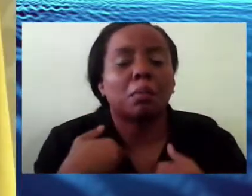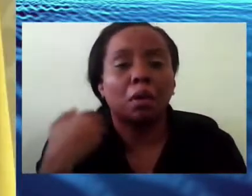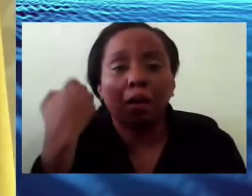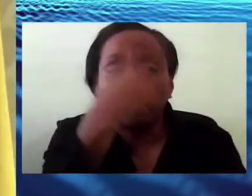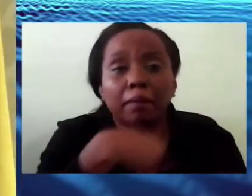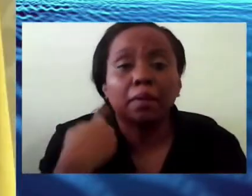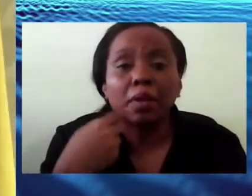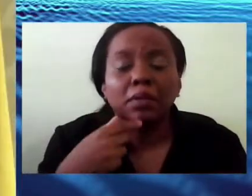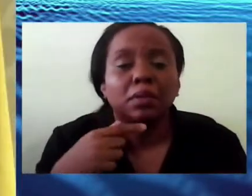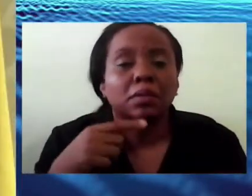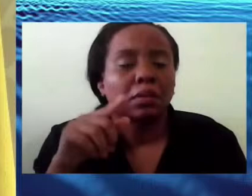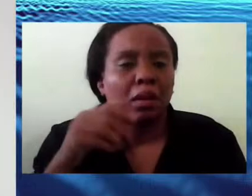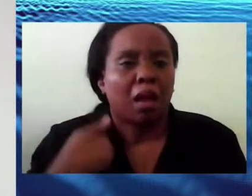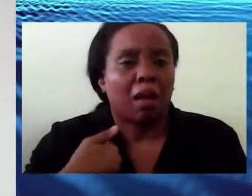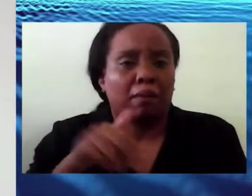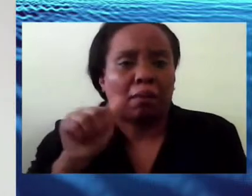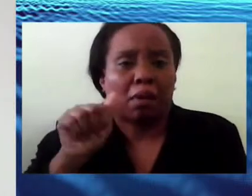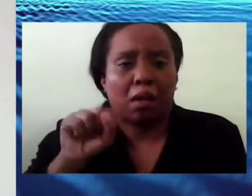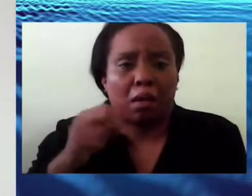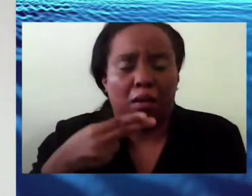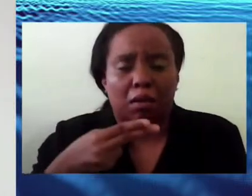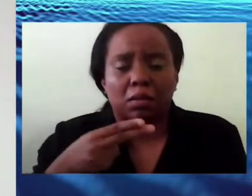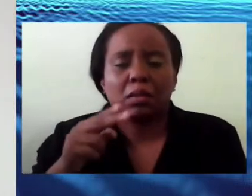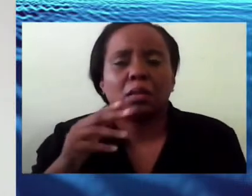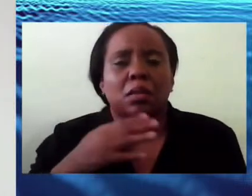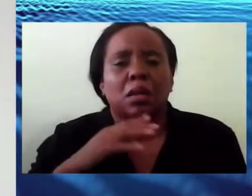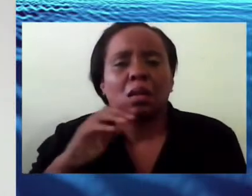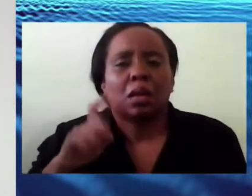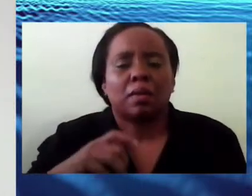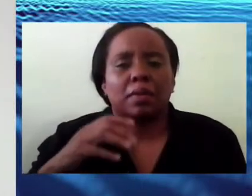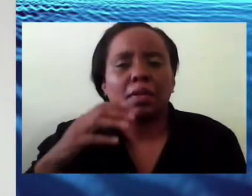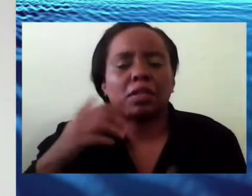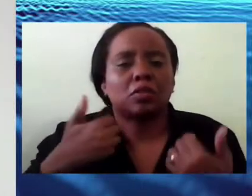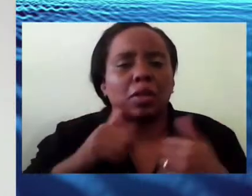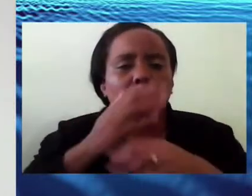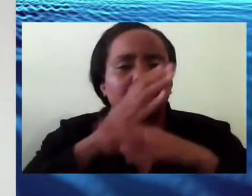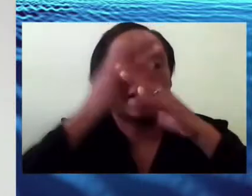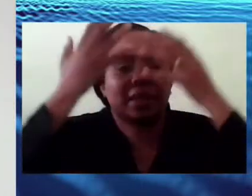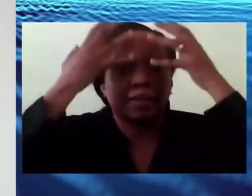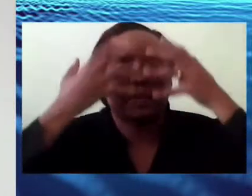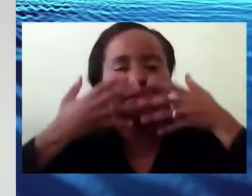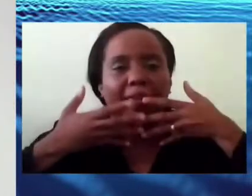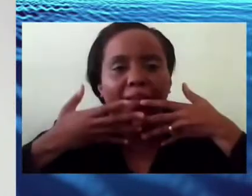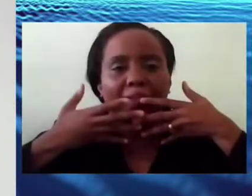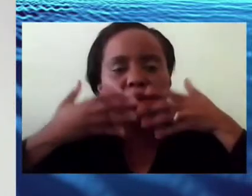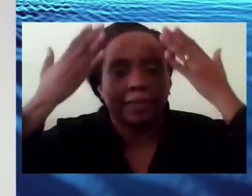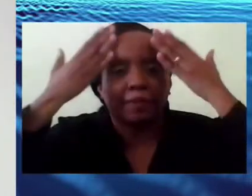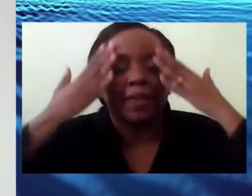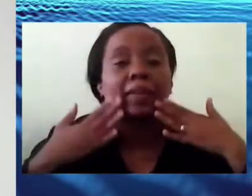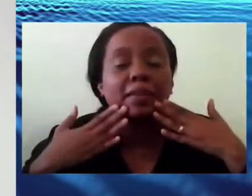protect their eyes and their ears and their noses from contamination. This is very, very important.